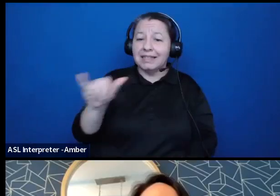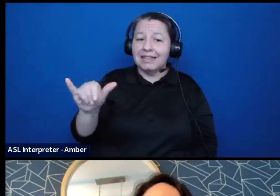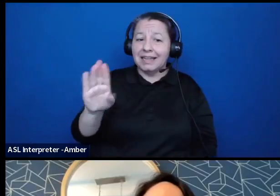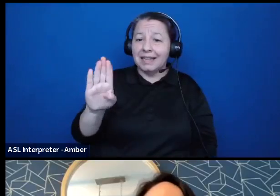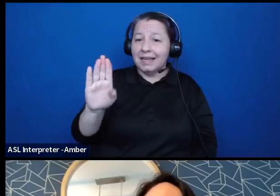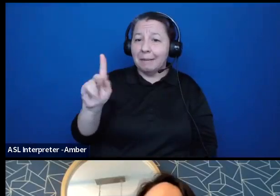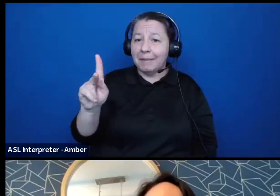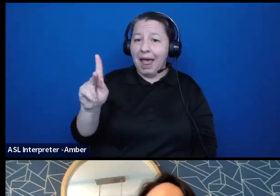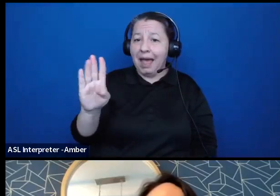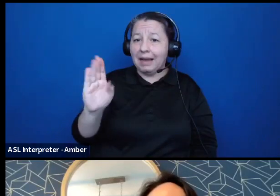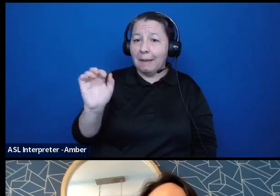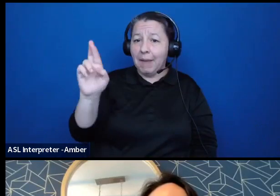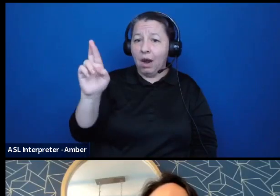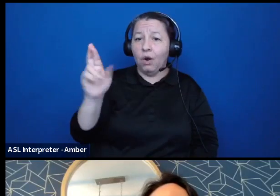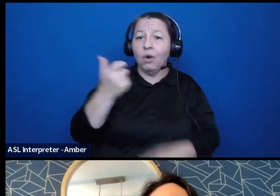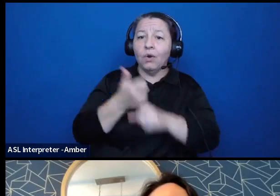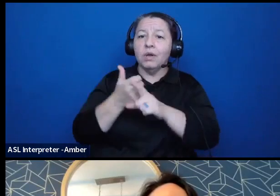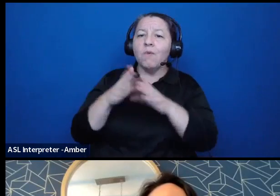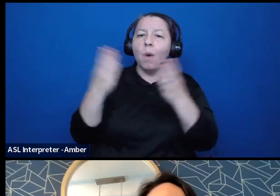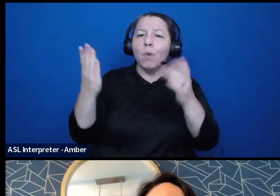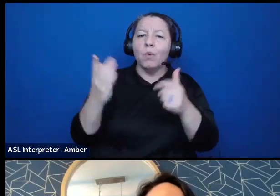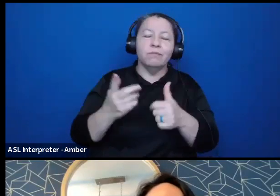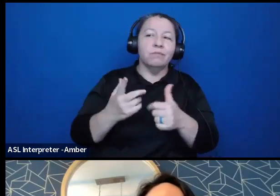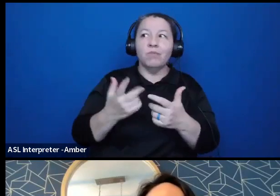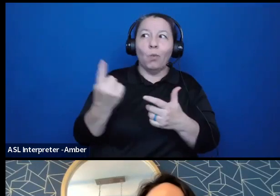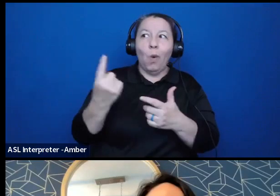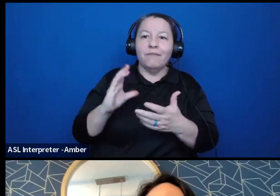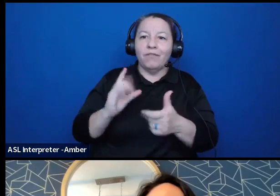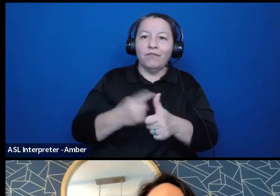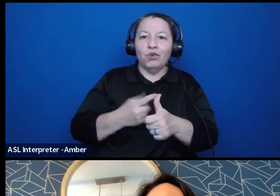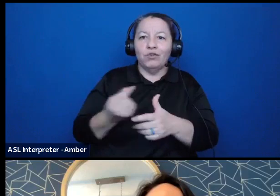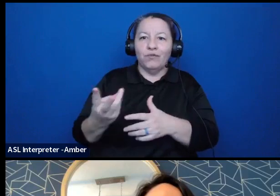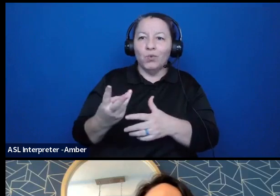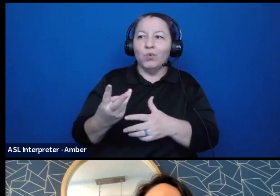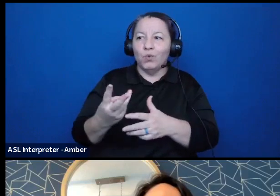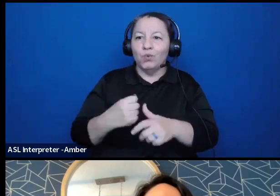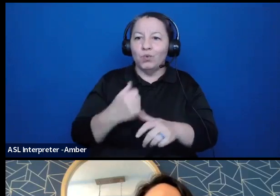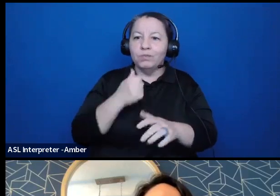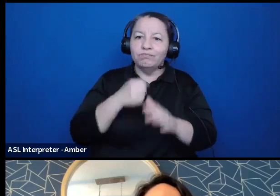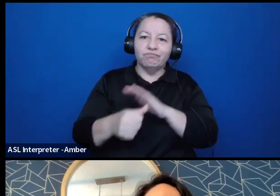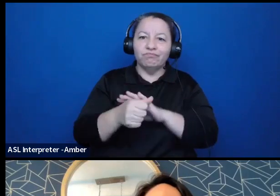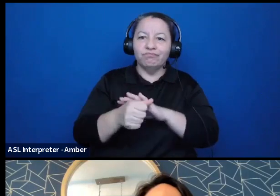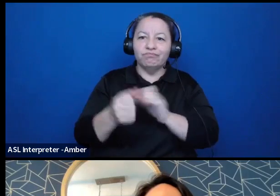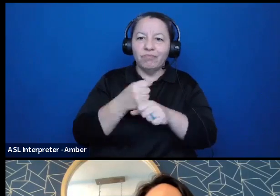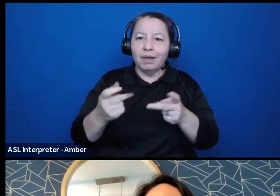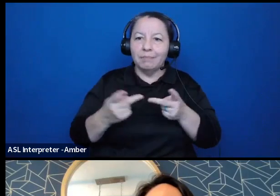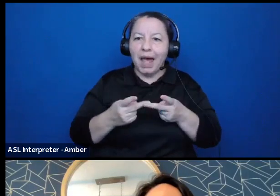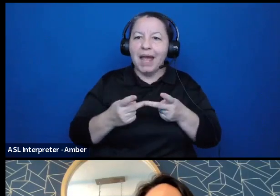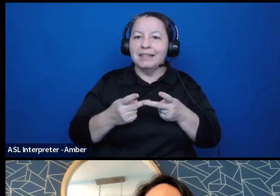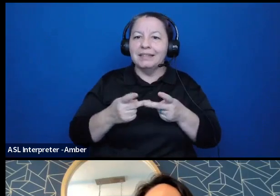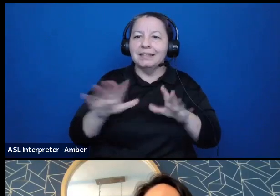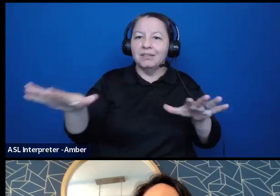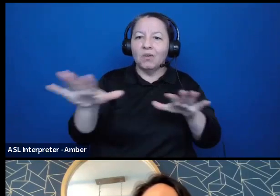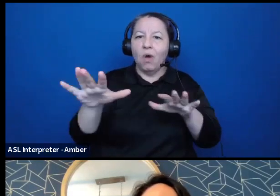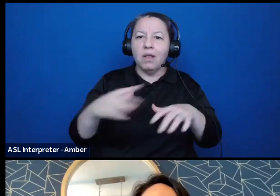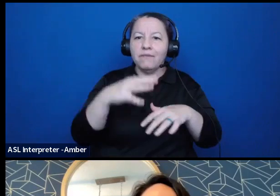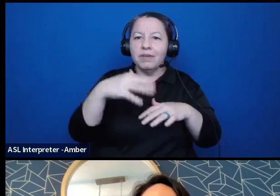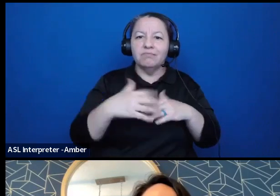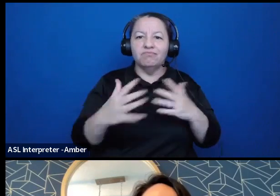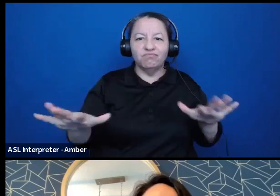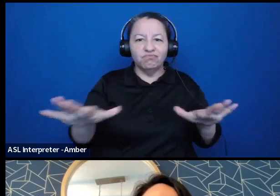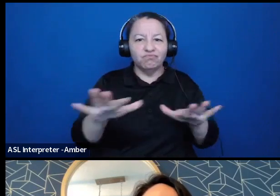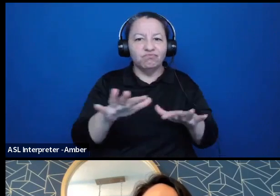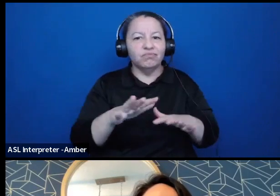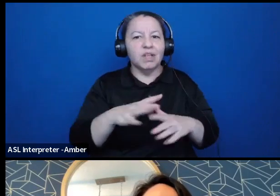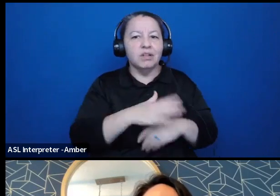the first shelters in Indian Country. So Tilly Black Bear with NIWRC, the National Indigenous